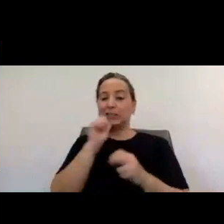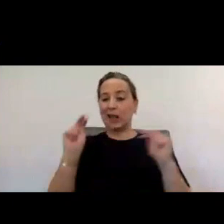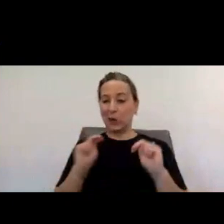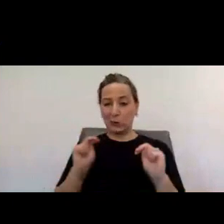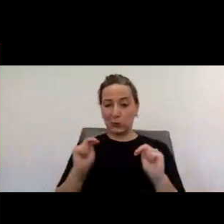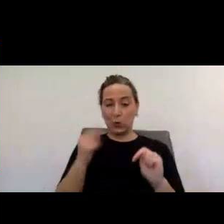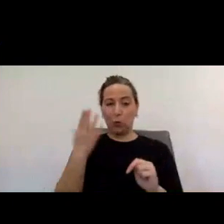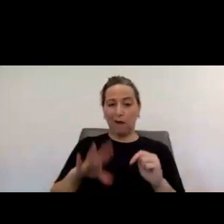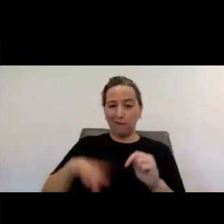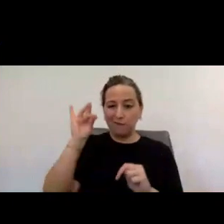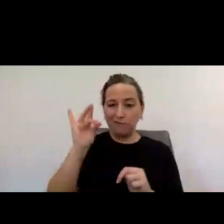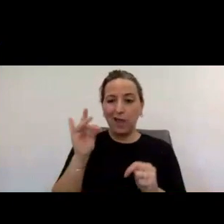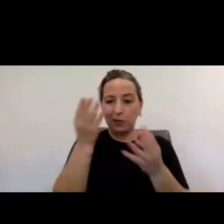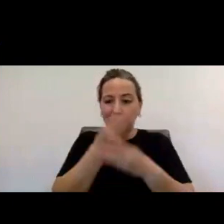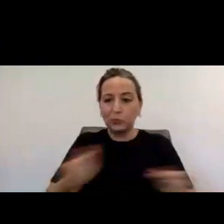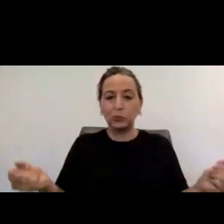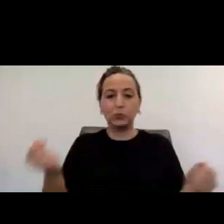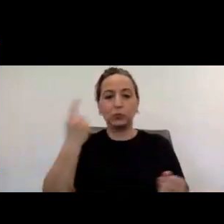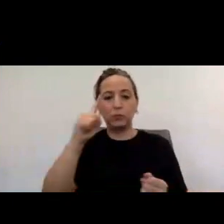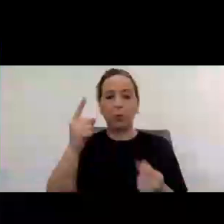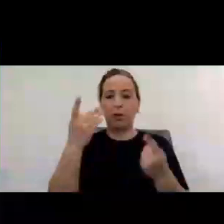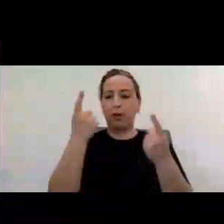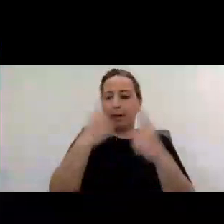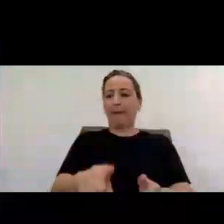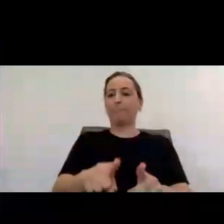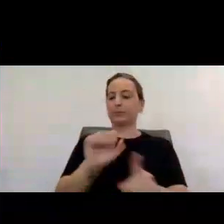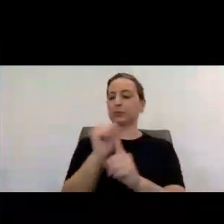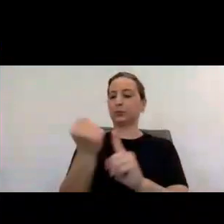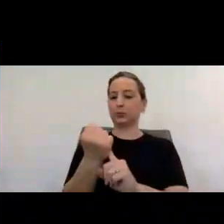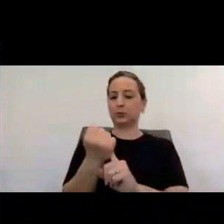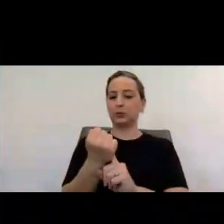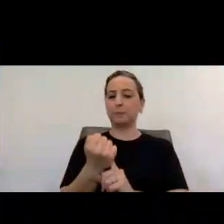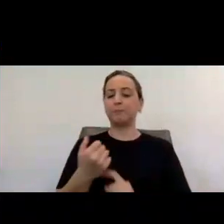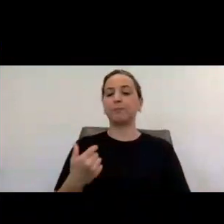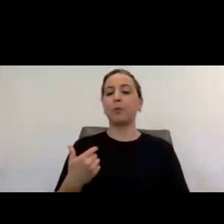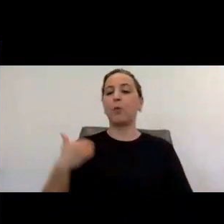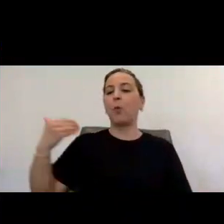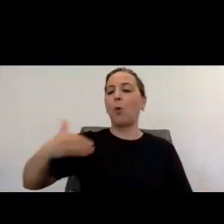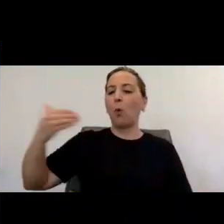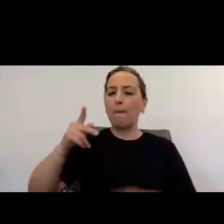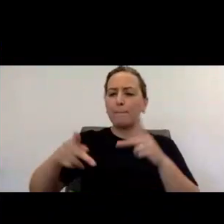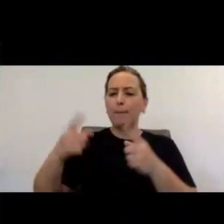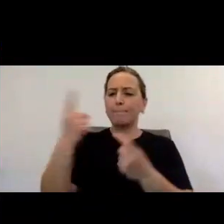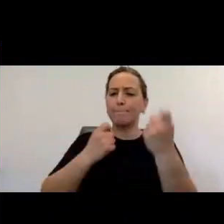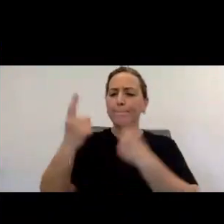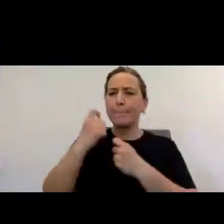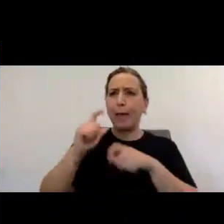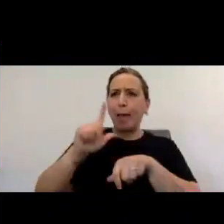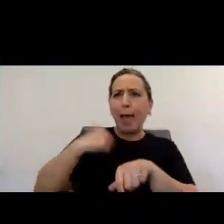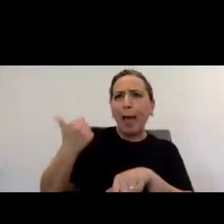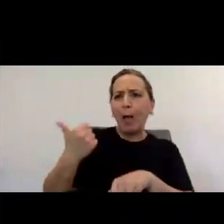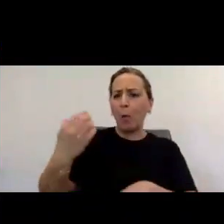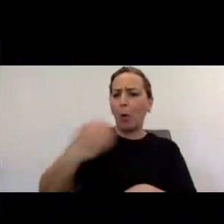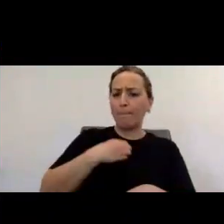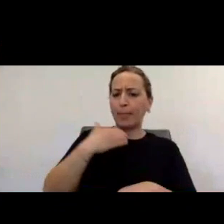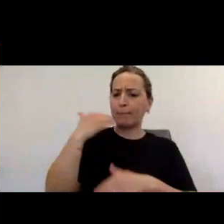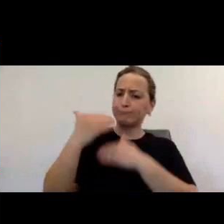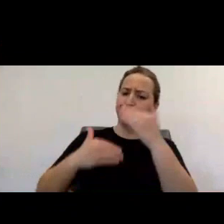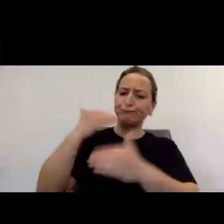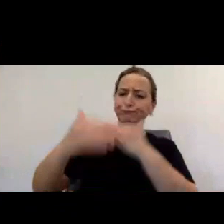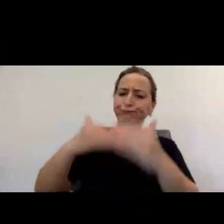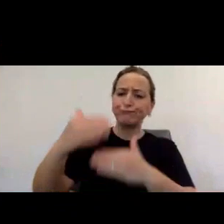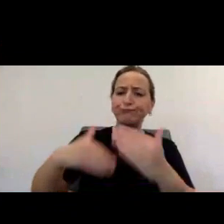for the discrimination that occurred. I often get questions about, well, how long does a typical complaint take to wrap